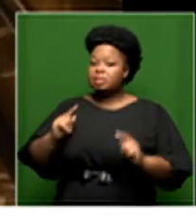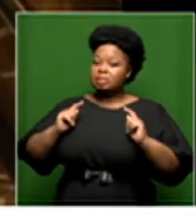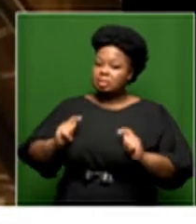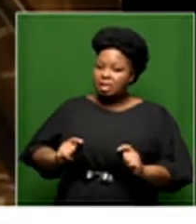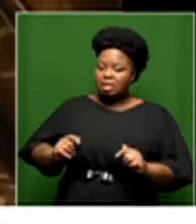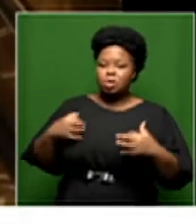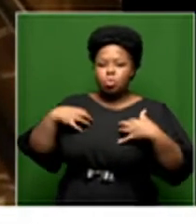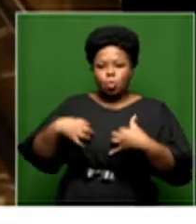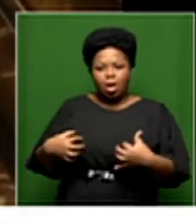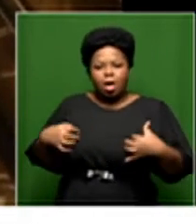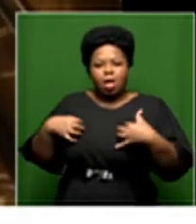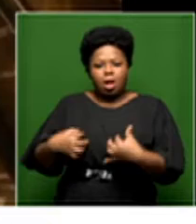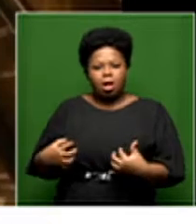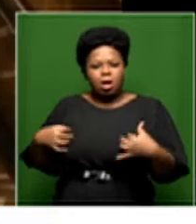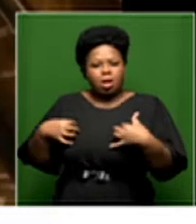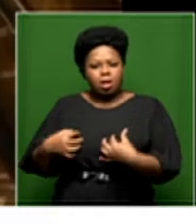anxiety